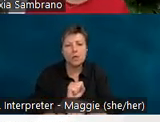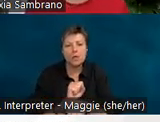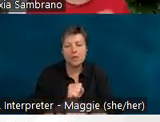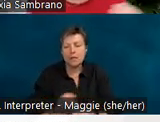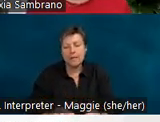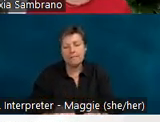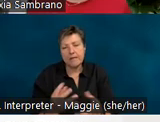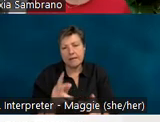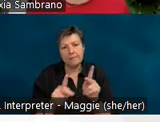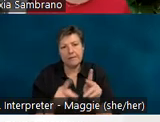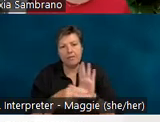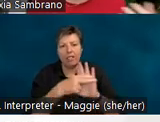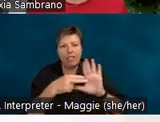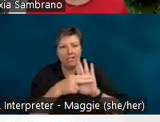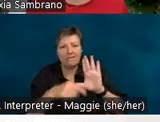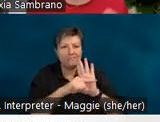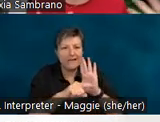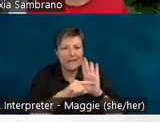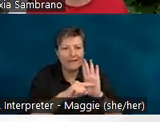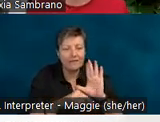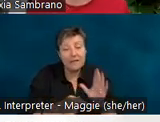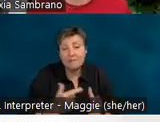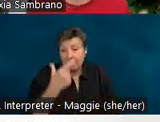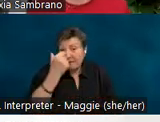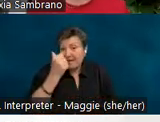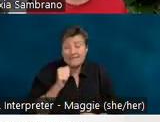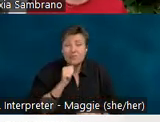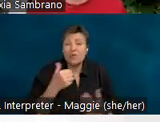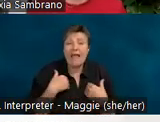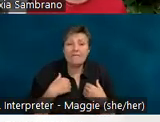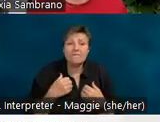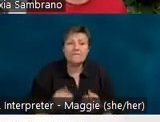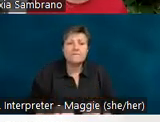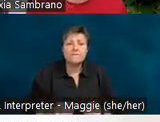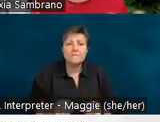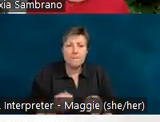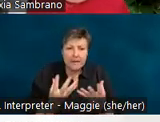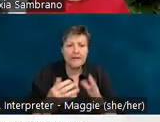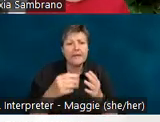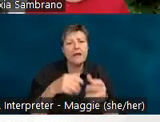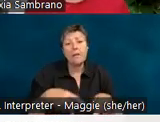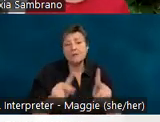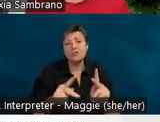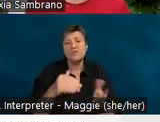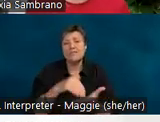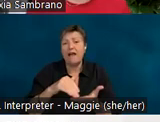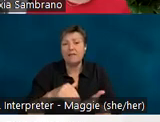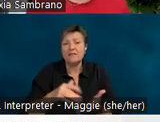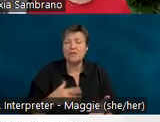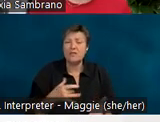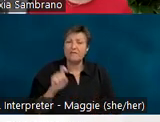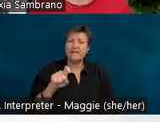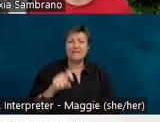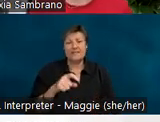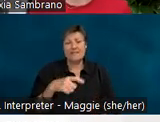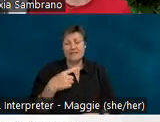some folks, because of lack of opportunities, denial of opportunities based on their identities, often feel like they need to resort to